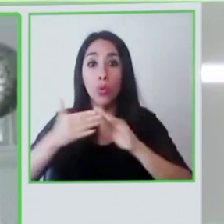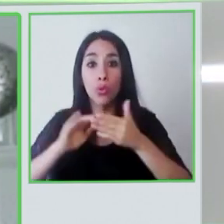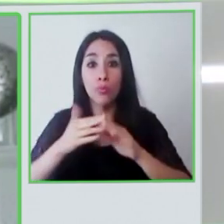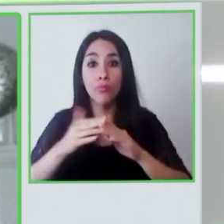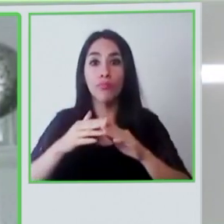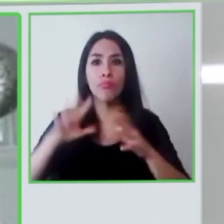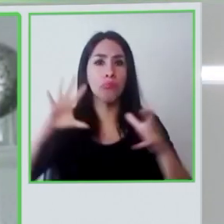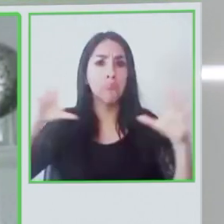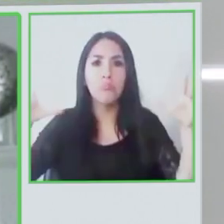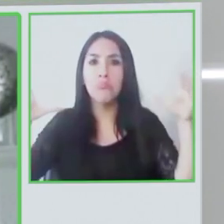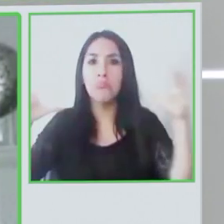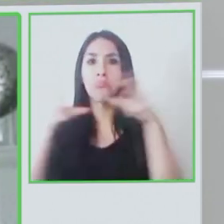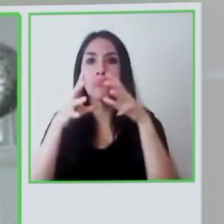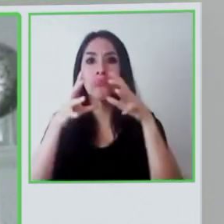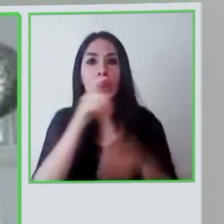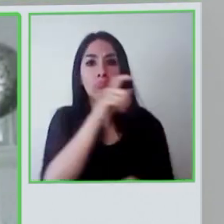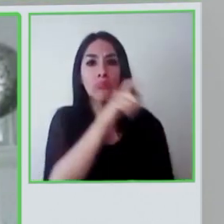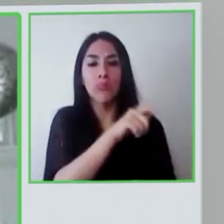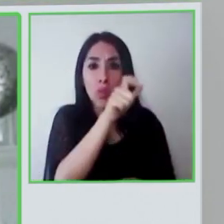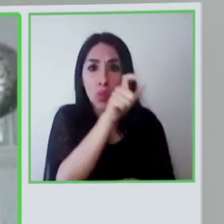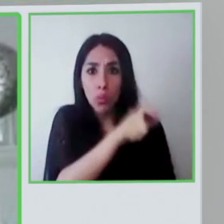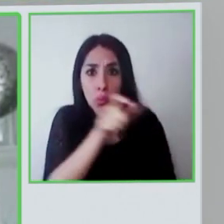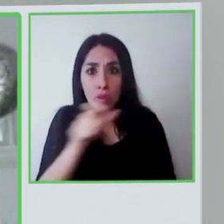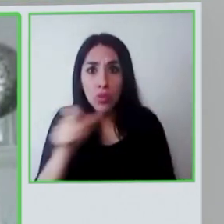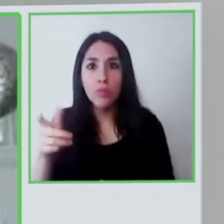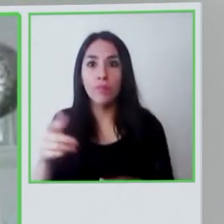learn from the world community